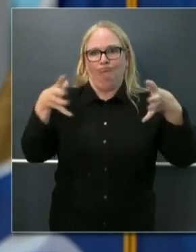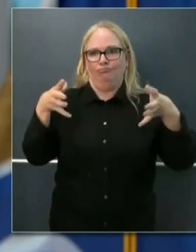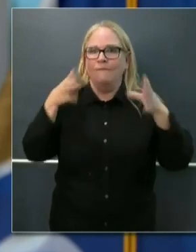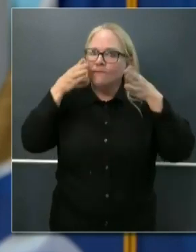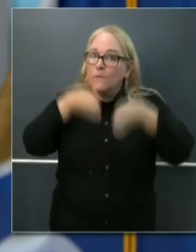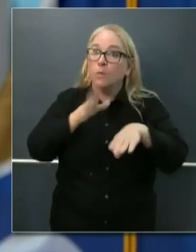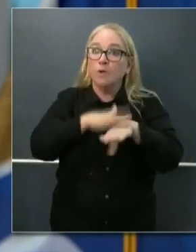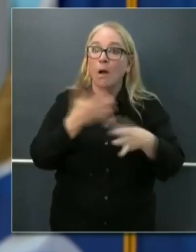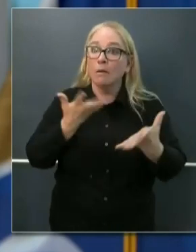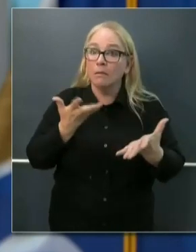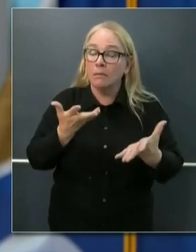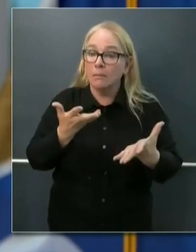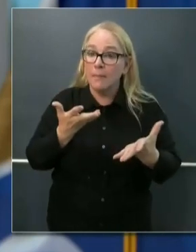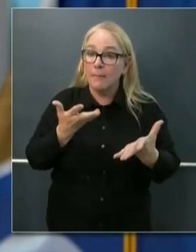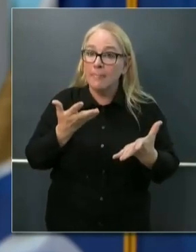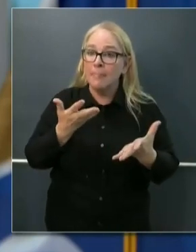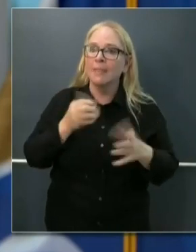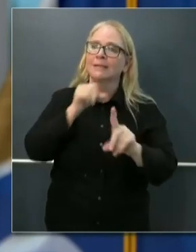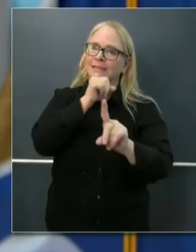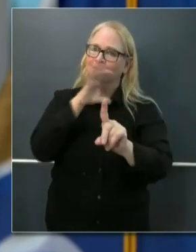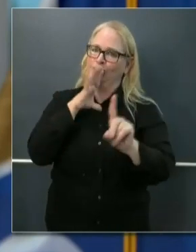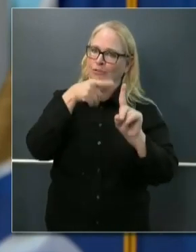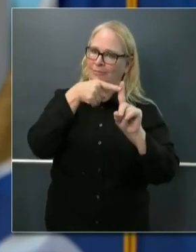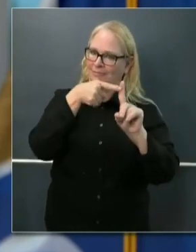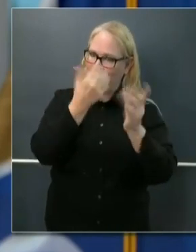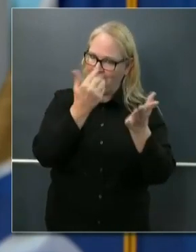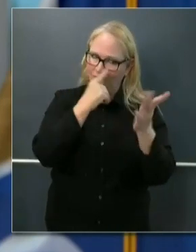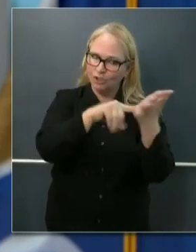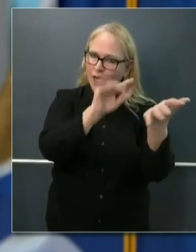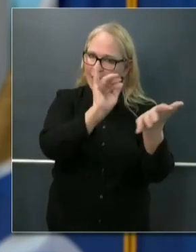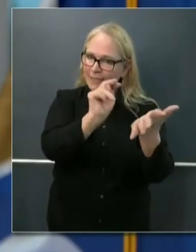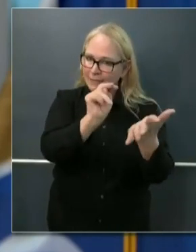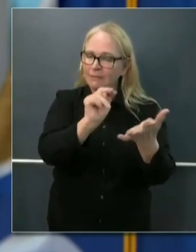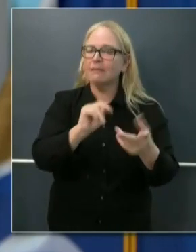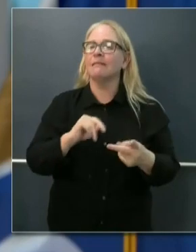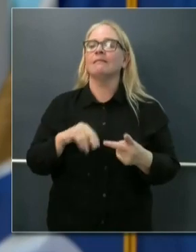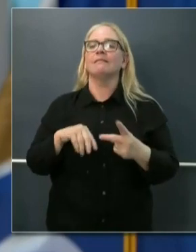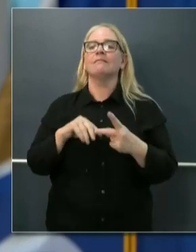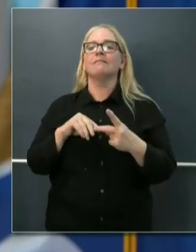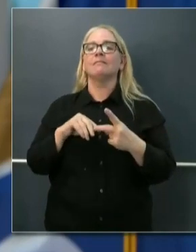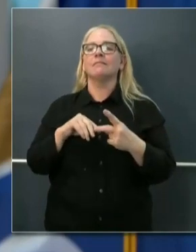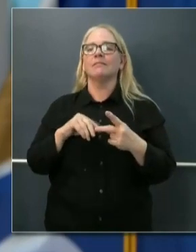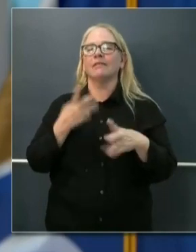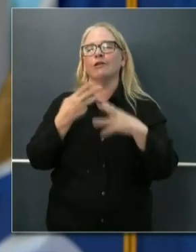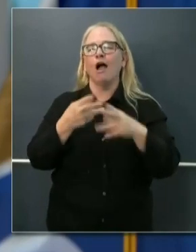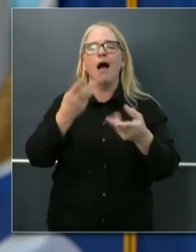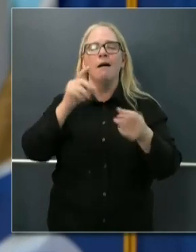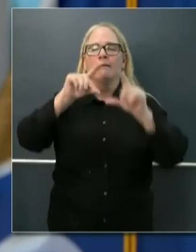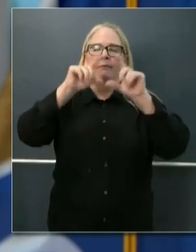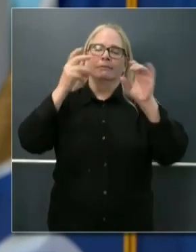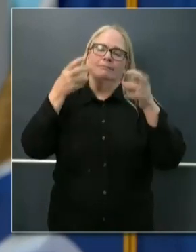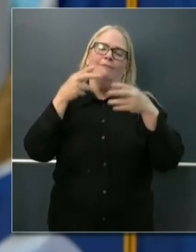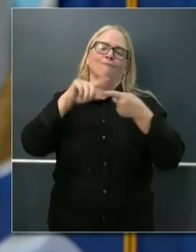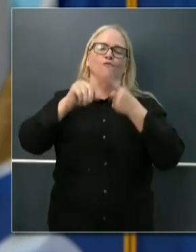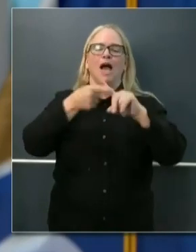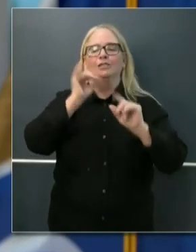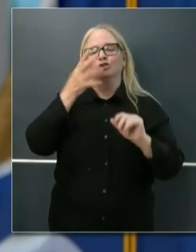very deliberatively on these wellness checks. And we've actually created what we call a friendship line,